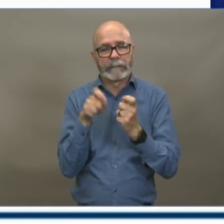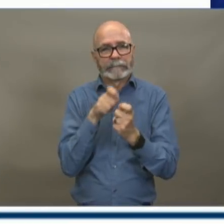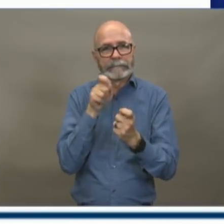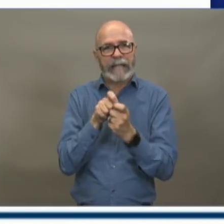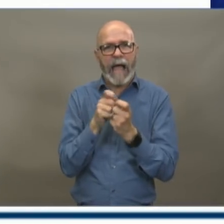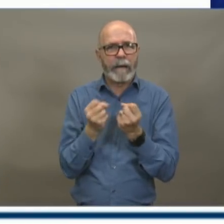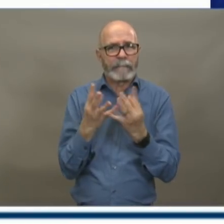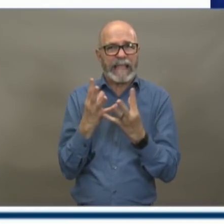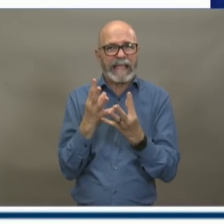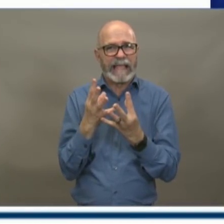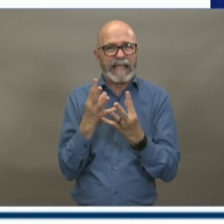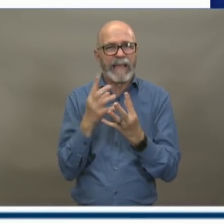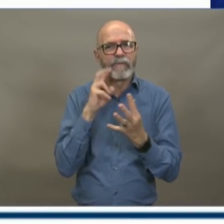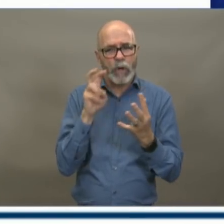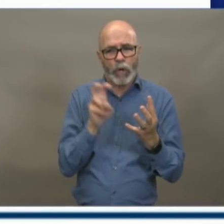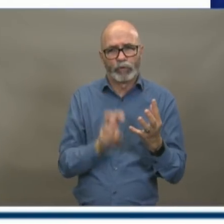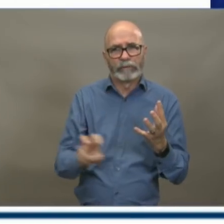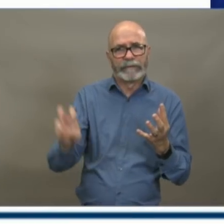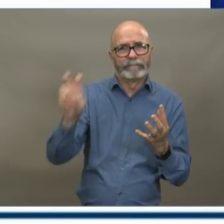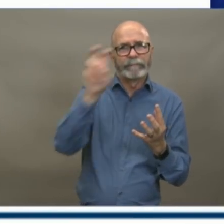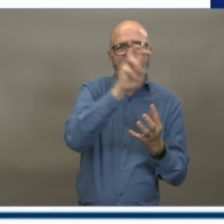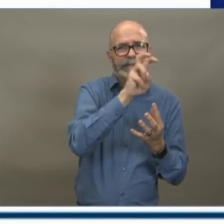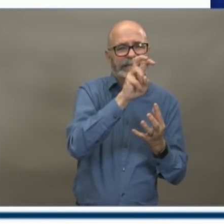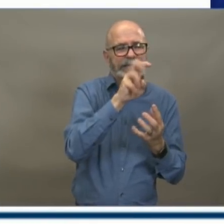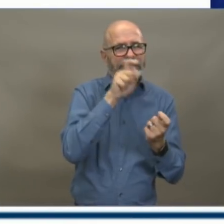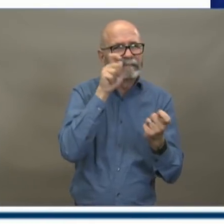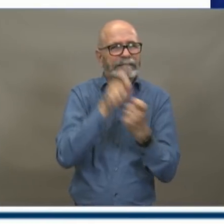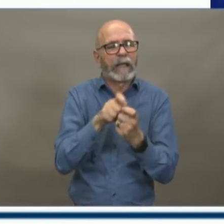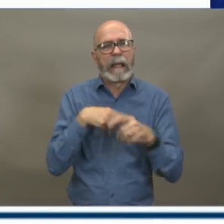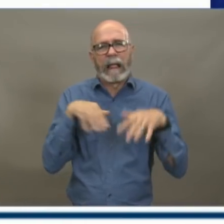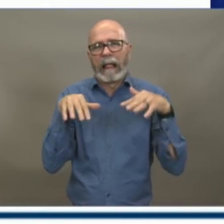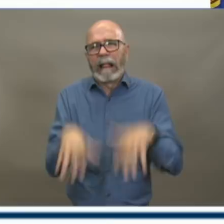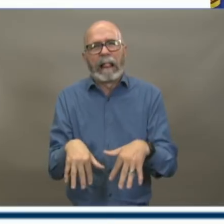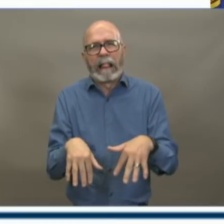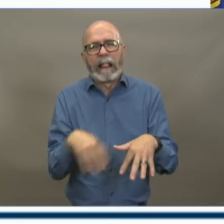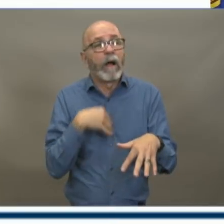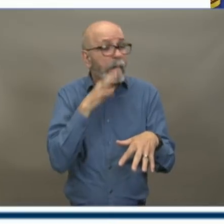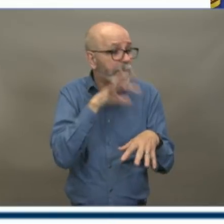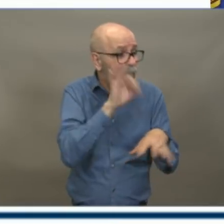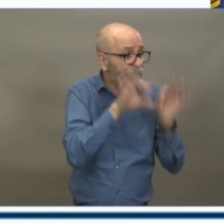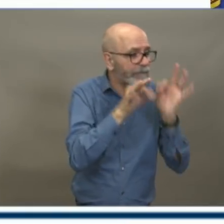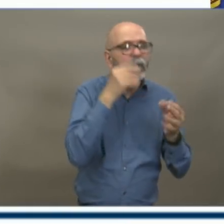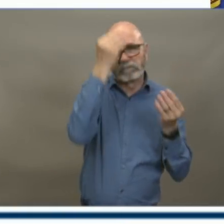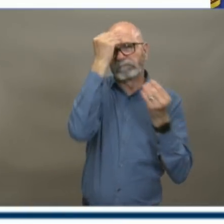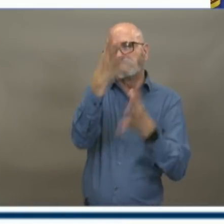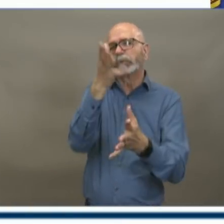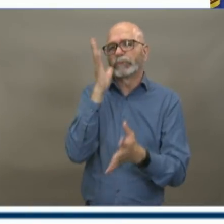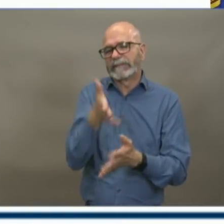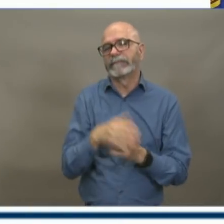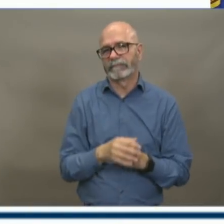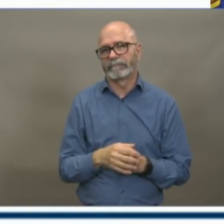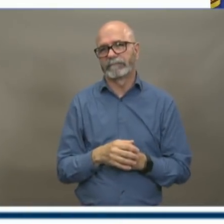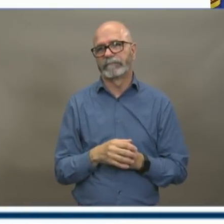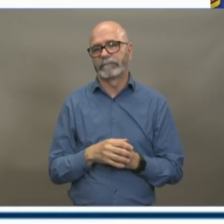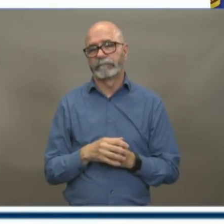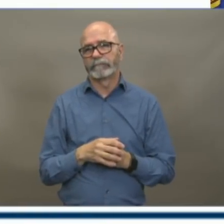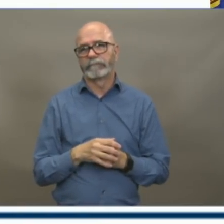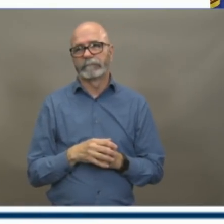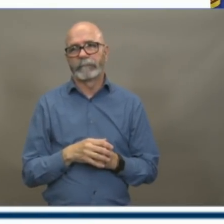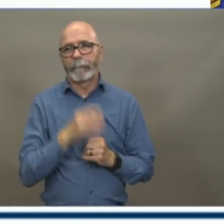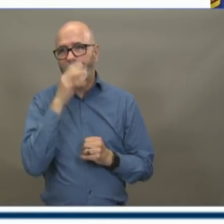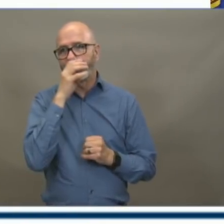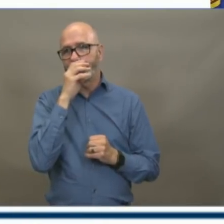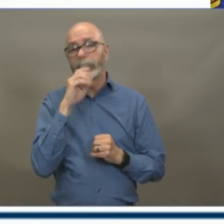I don't know that, Tim. I can find the answer to that out for you and get back to you. Go ahead with your follow-up, Tim. Dr.